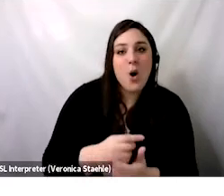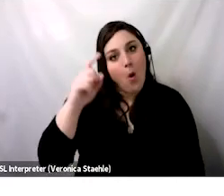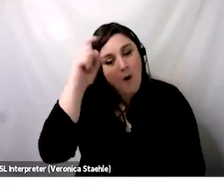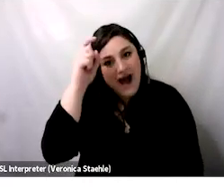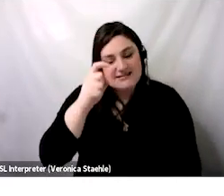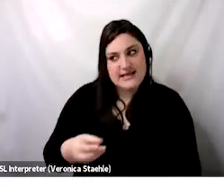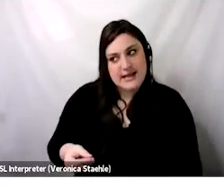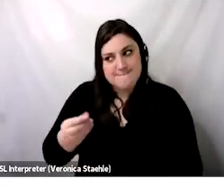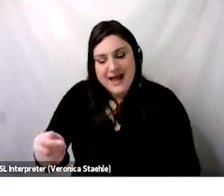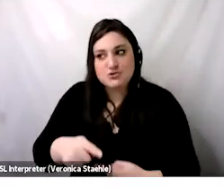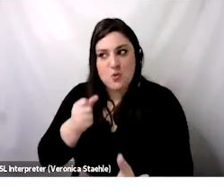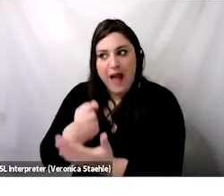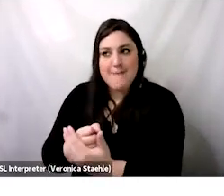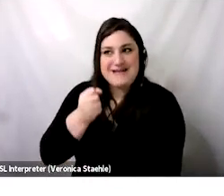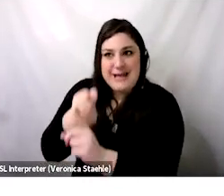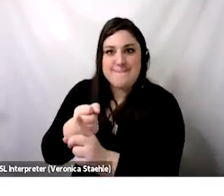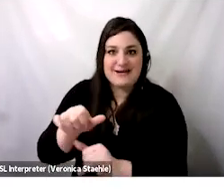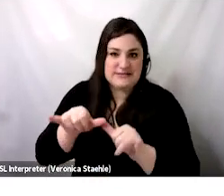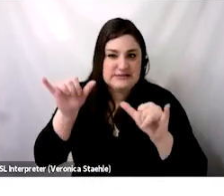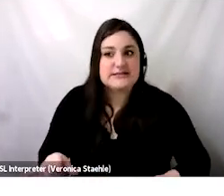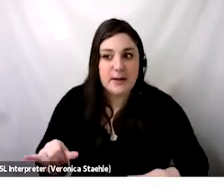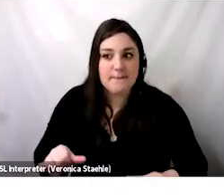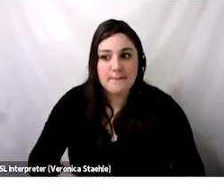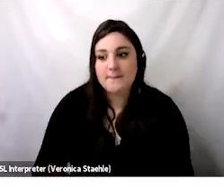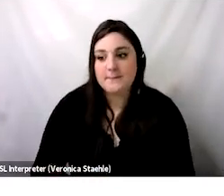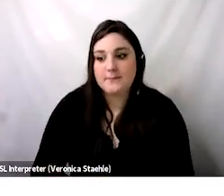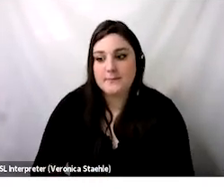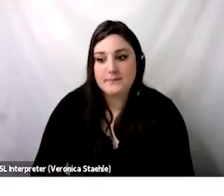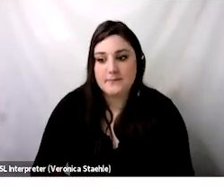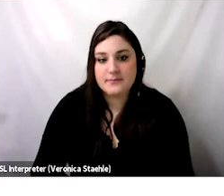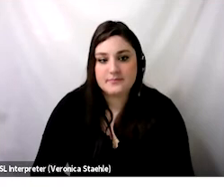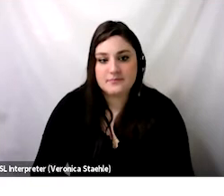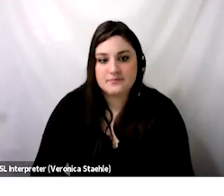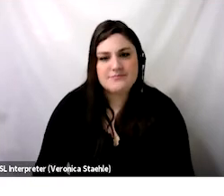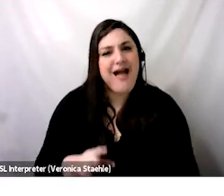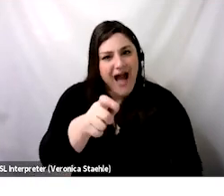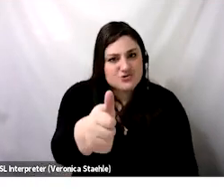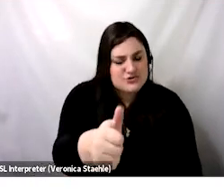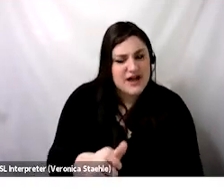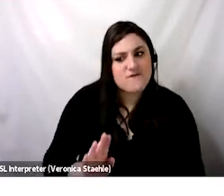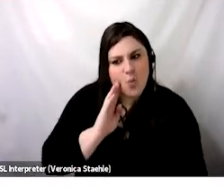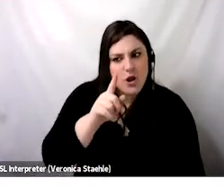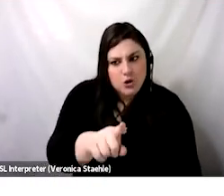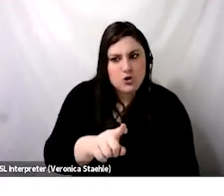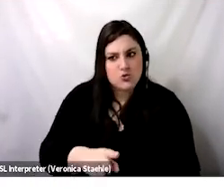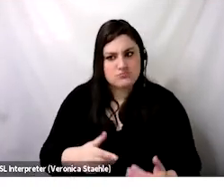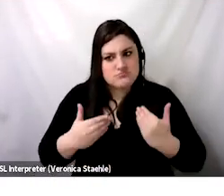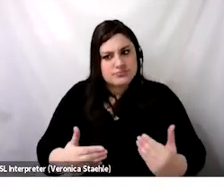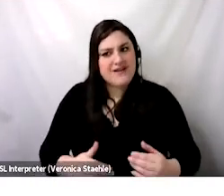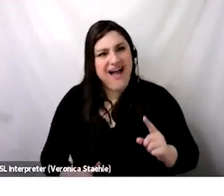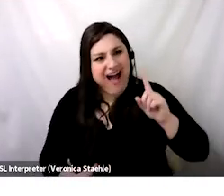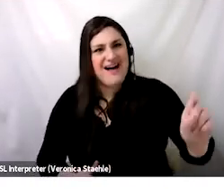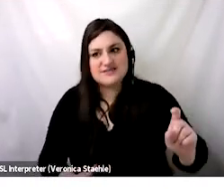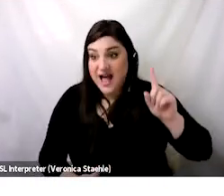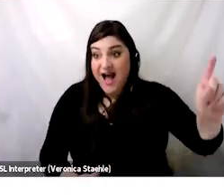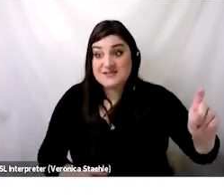impact a system? Are you going to ask questions? You need to ask